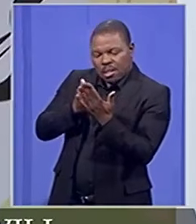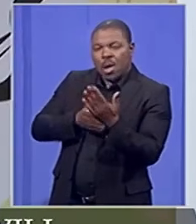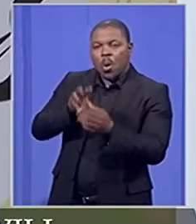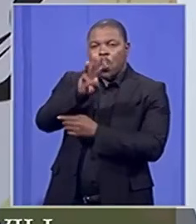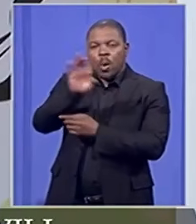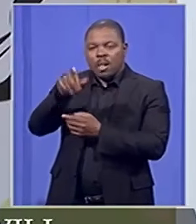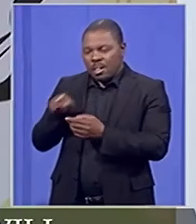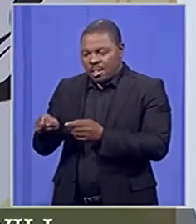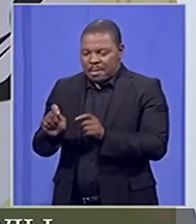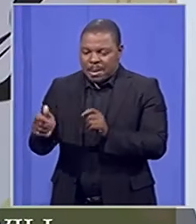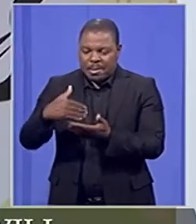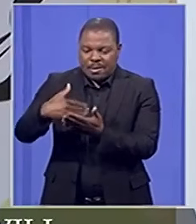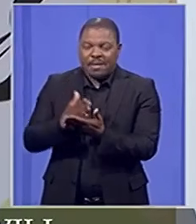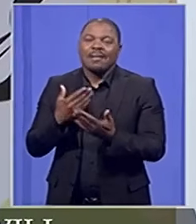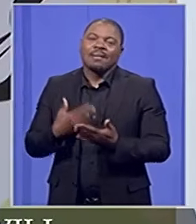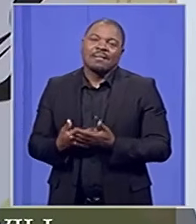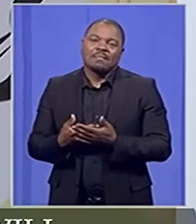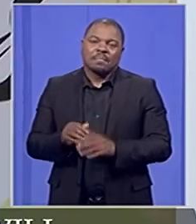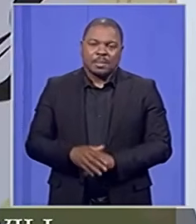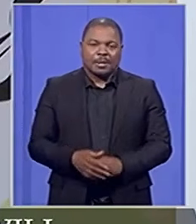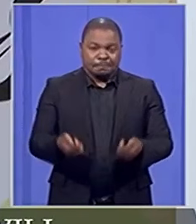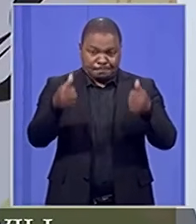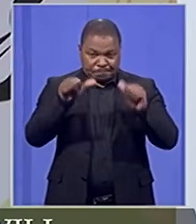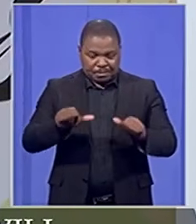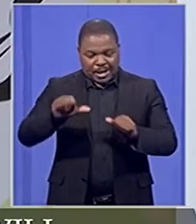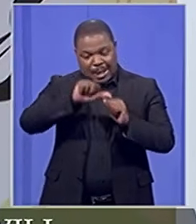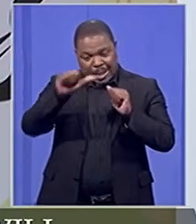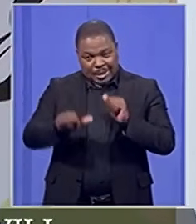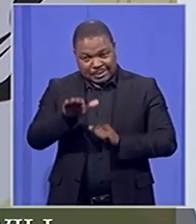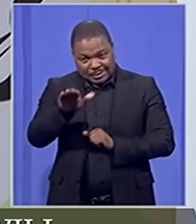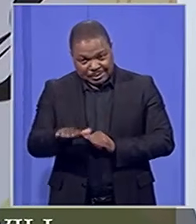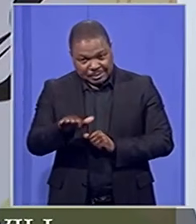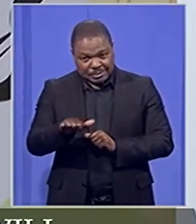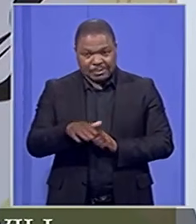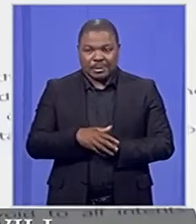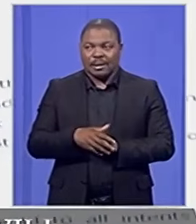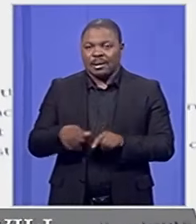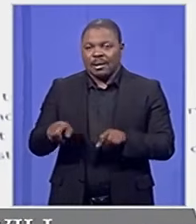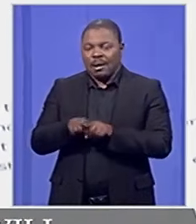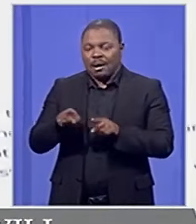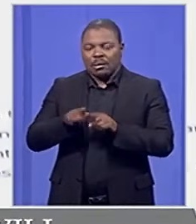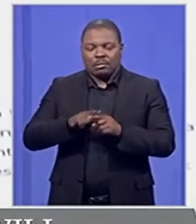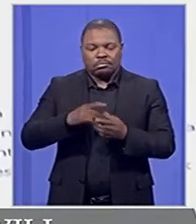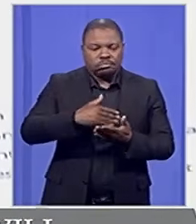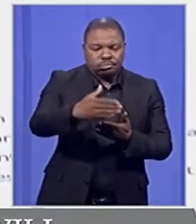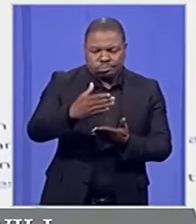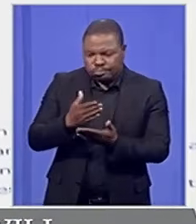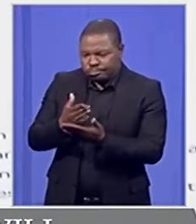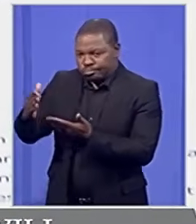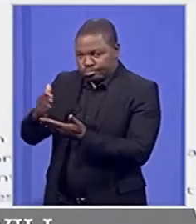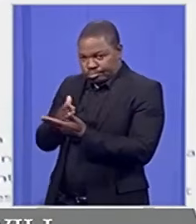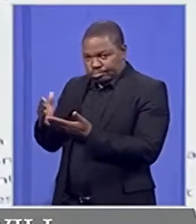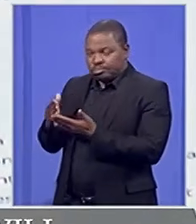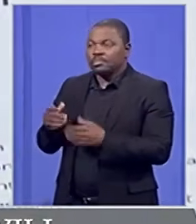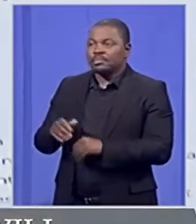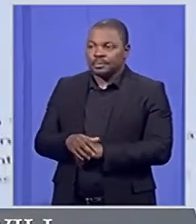tsona. Then hona le step sa ho qetela se re bitsang ka hore ke distribution. Now distribution ke mo